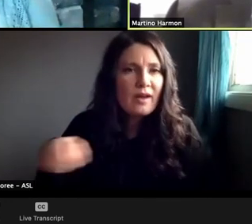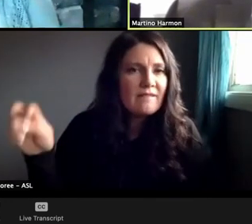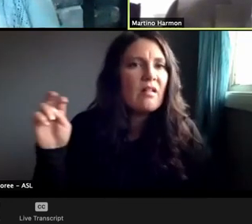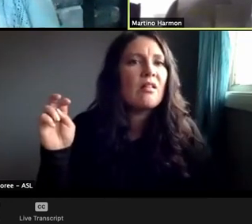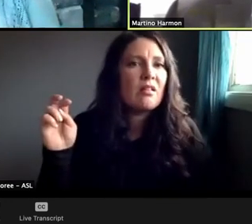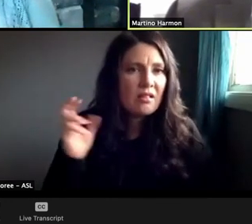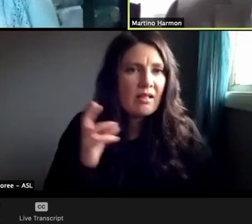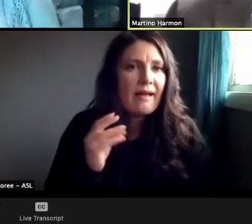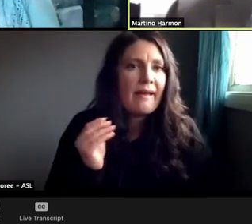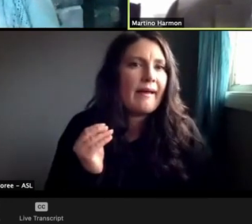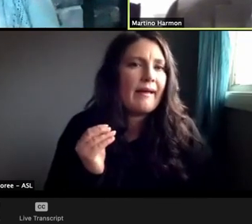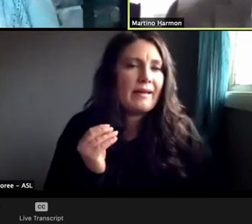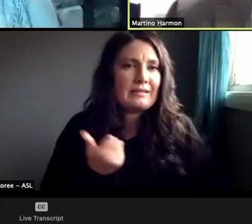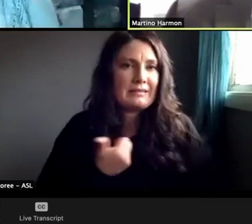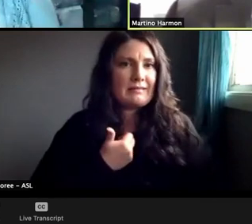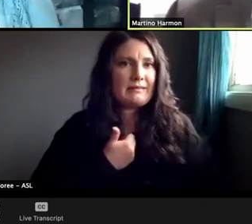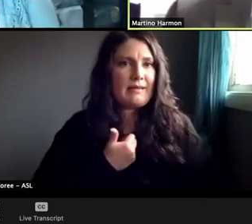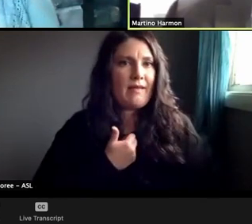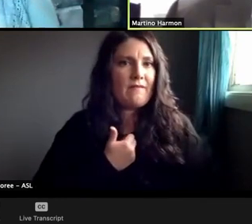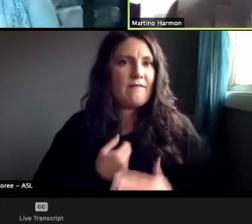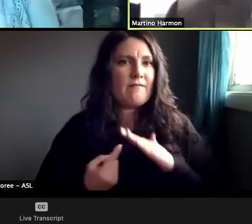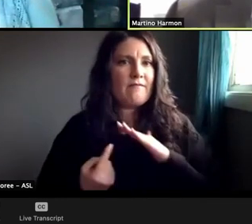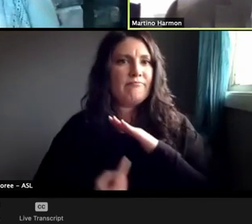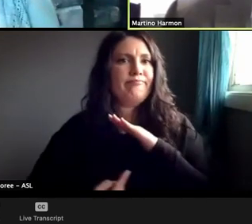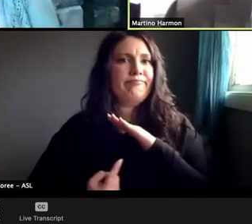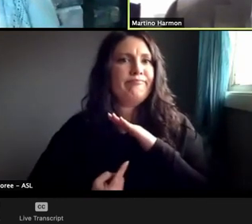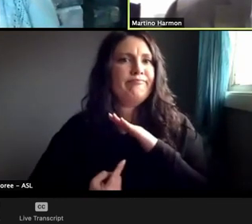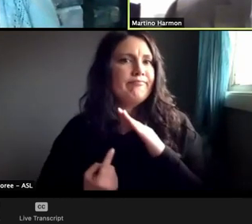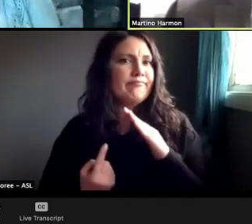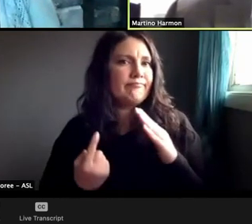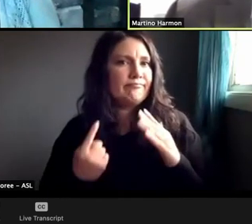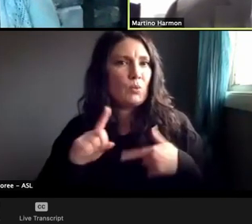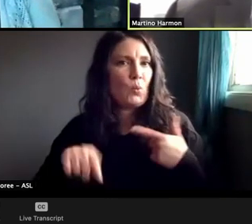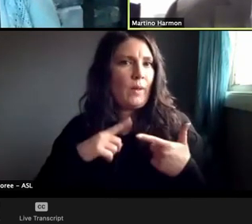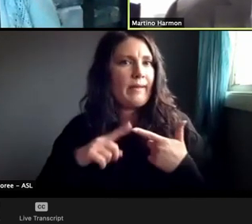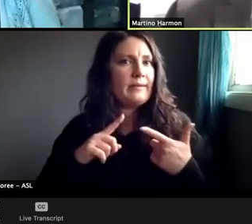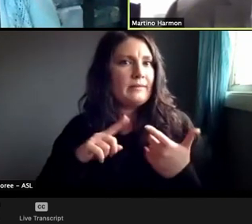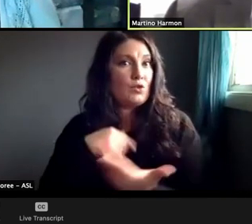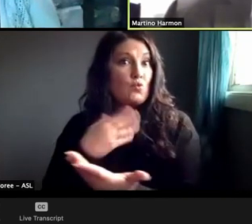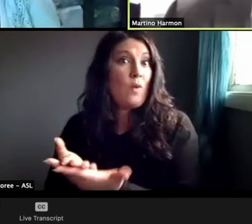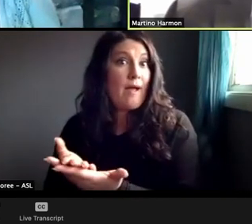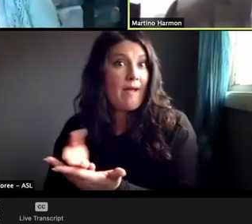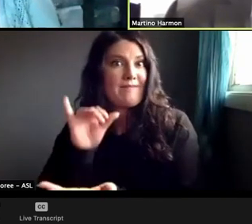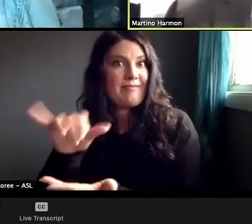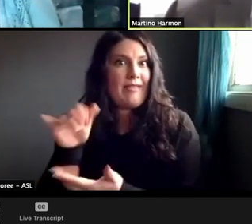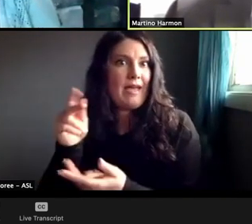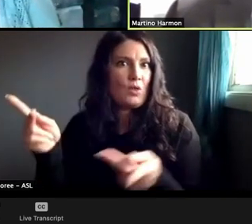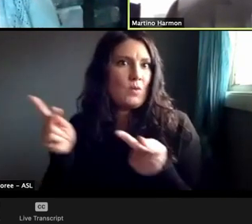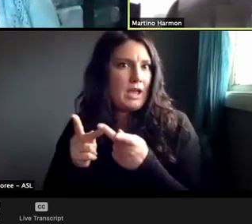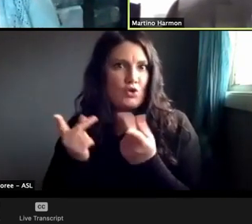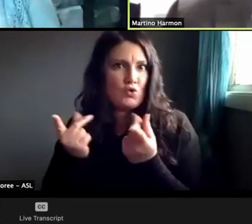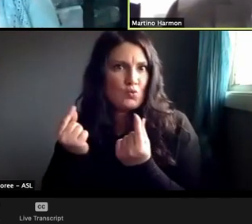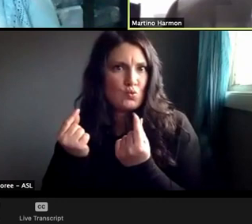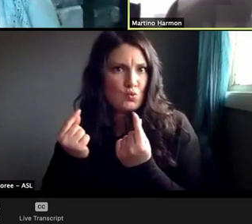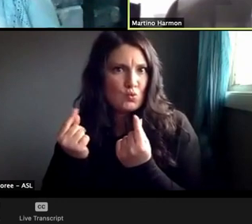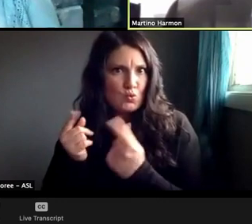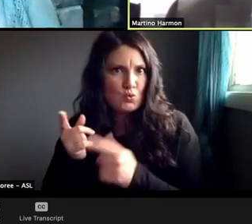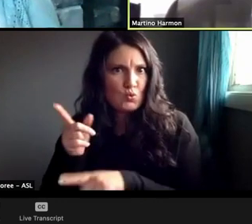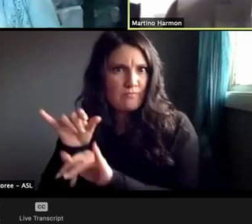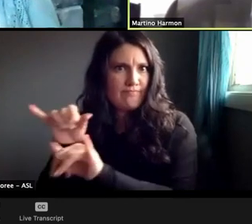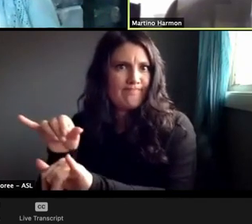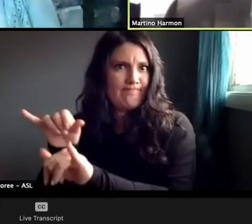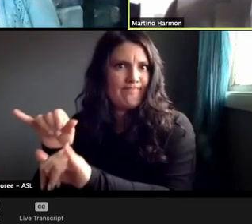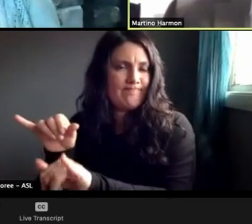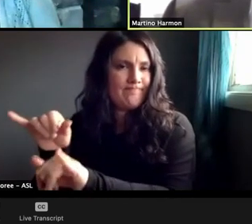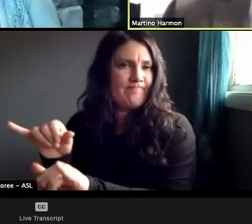and self-isolating once students arrive at their permanent location. So we will continue to work